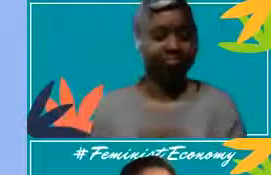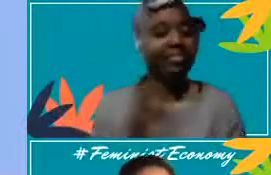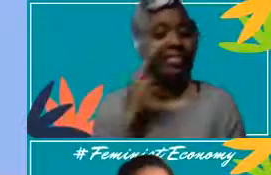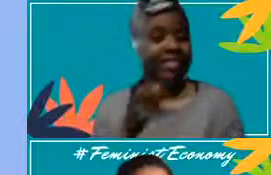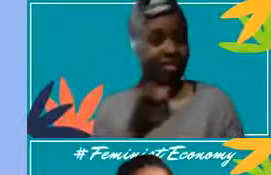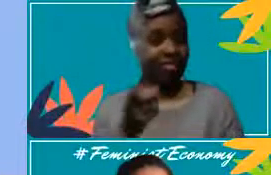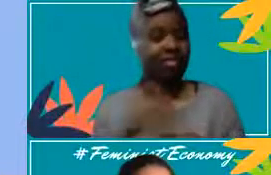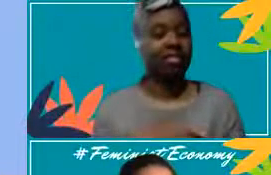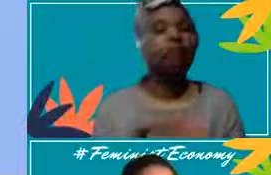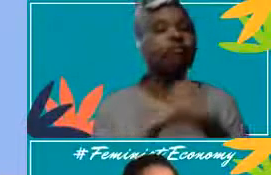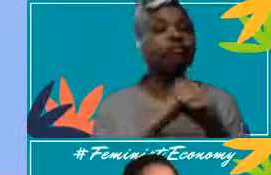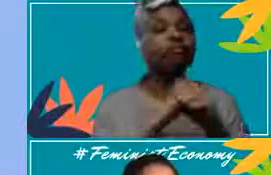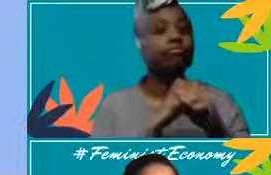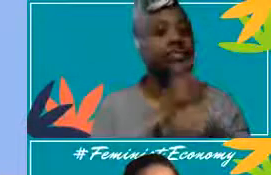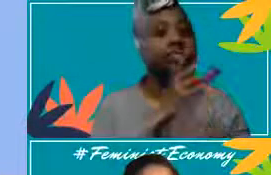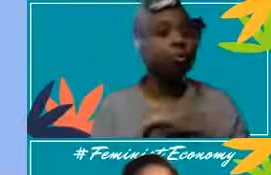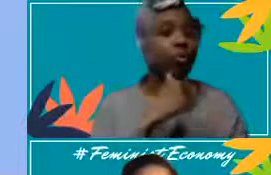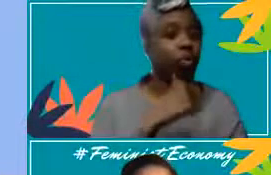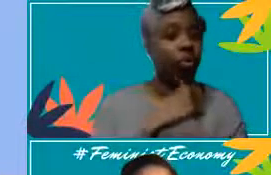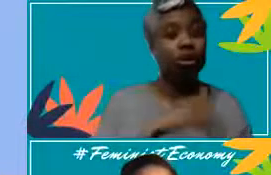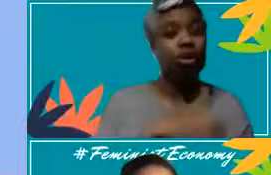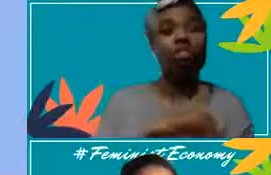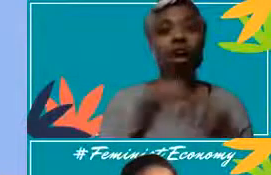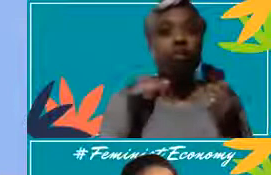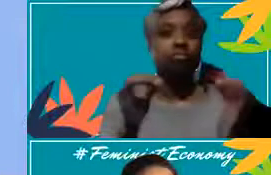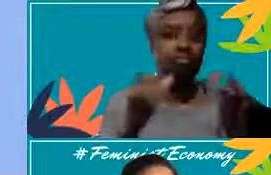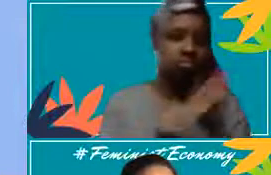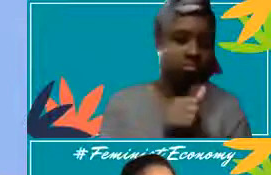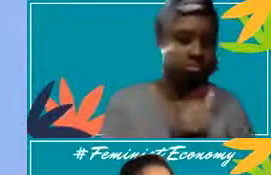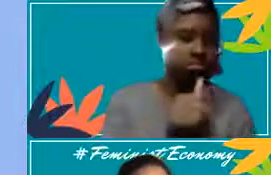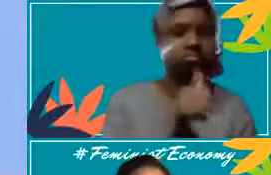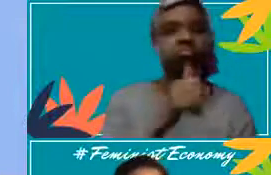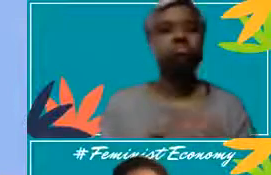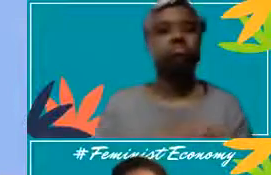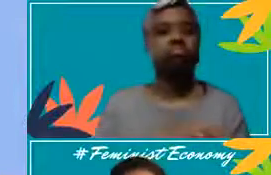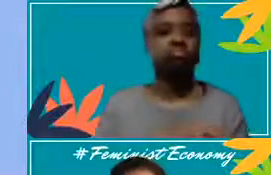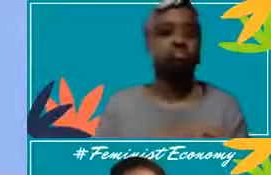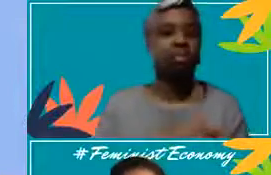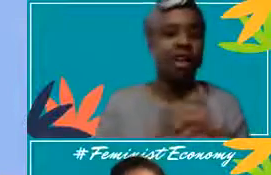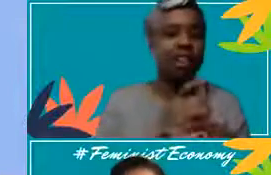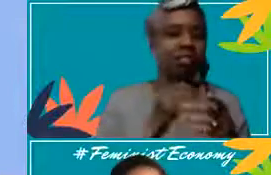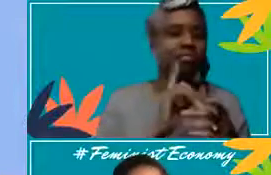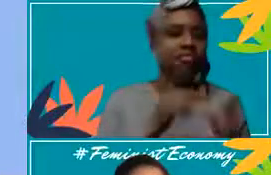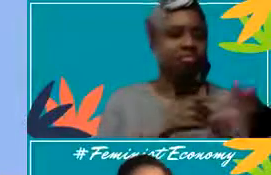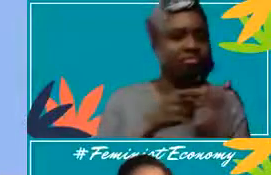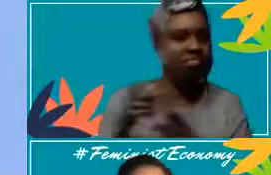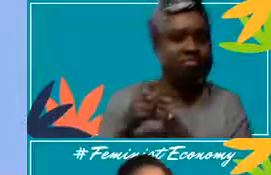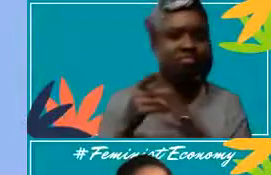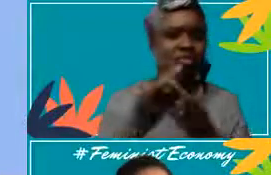protect women and girls from violence in extractive industries is one of the very first points. And I